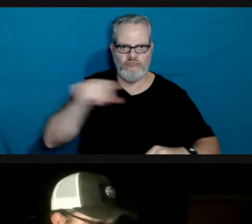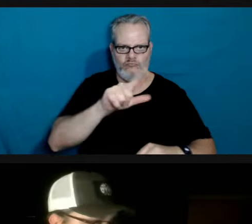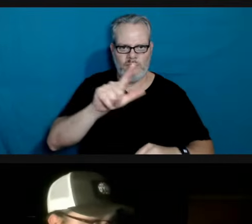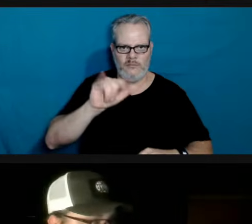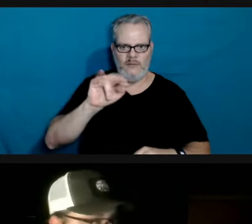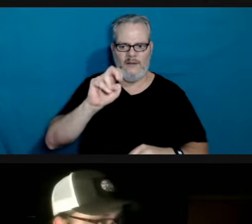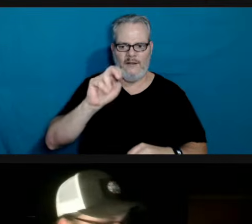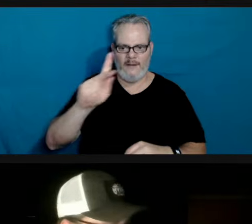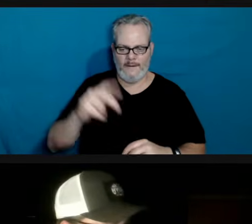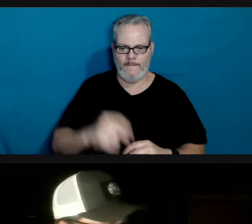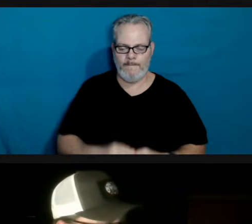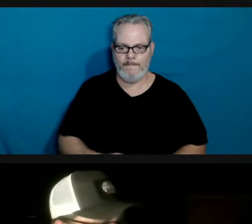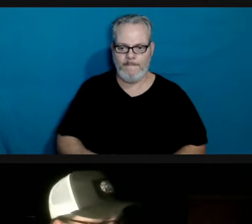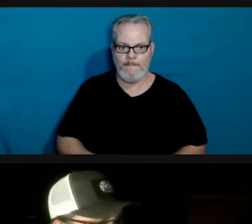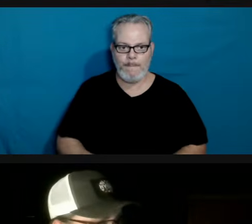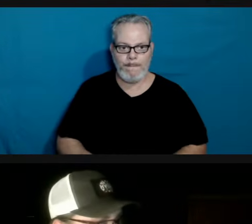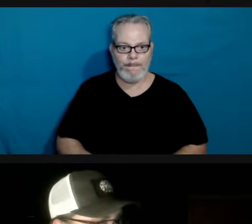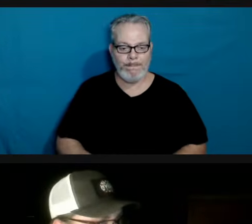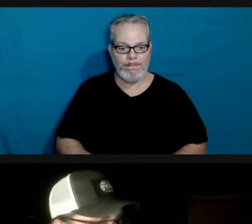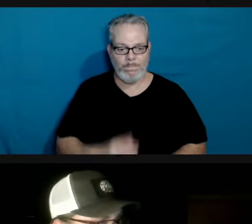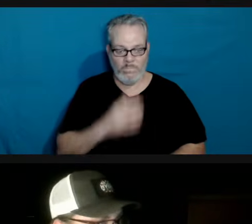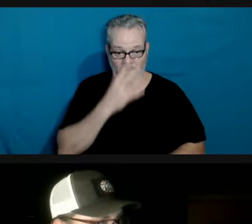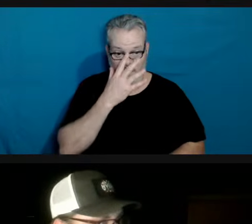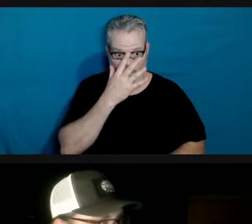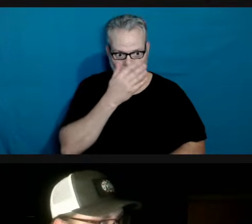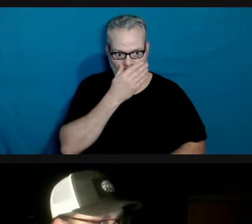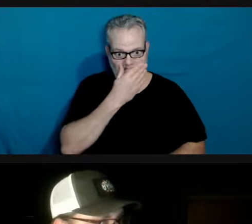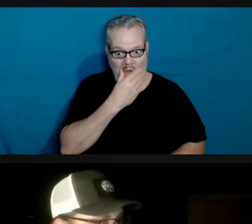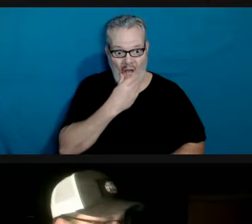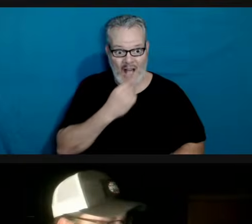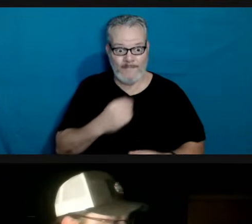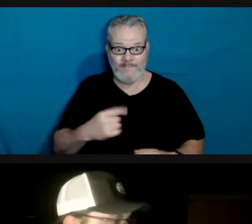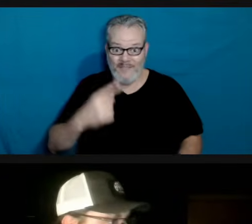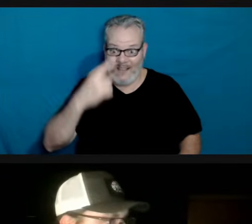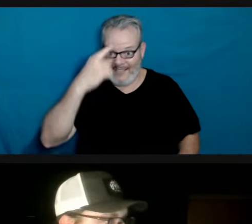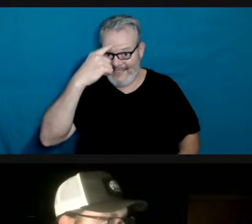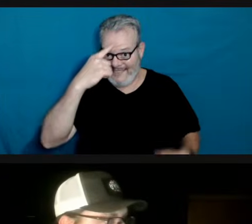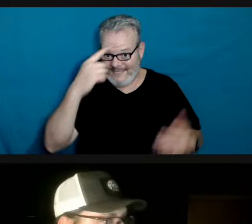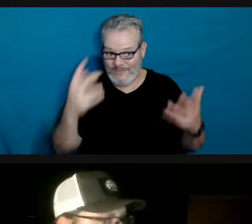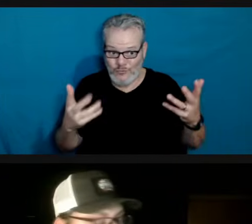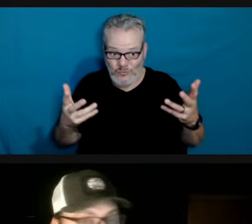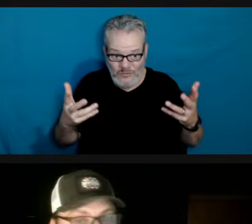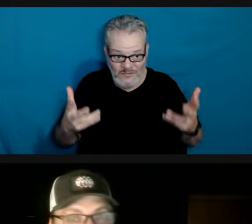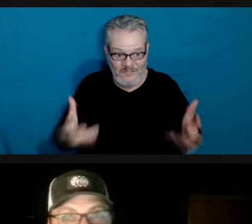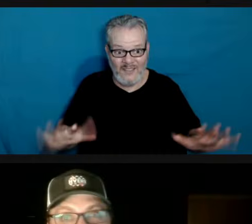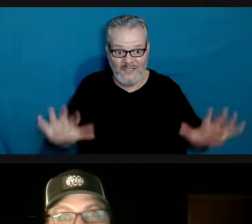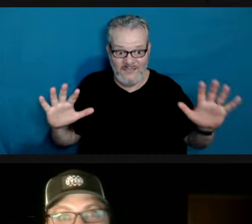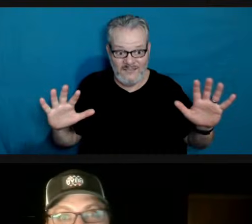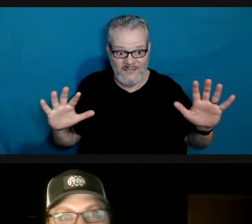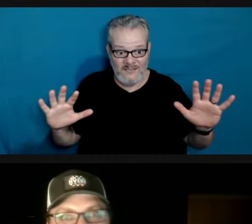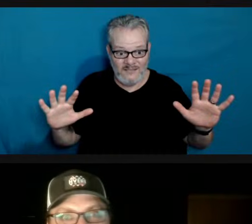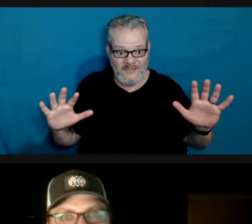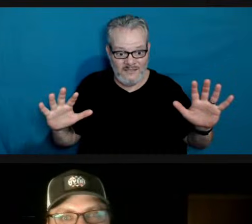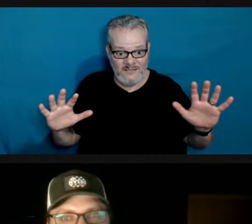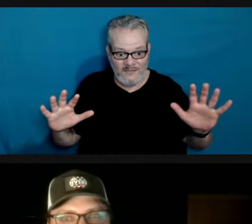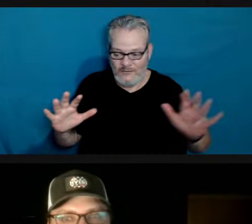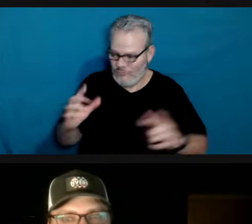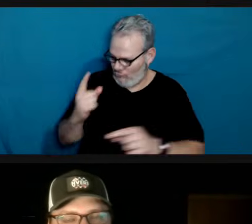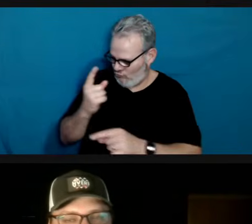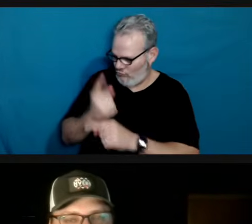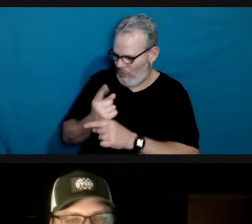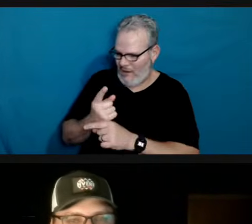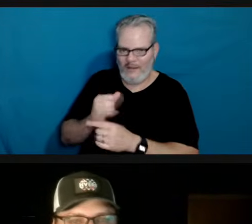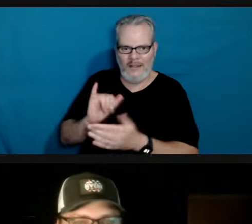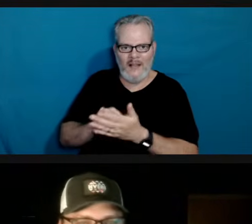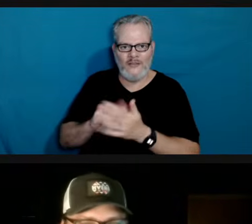All right, and that's, I think, mostly it. Yeah, that gets us through our storm update.